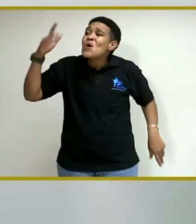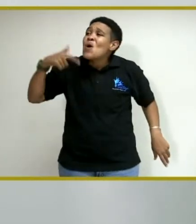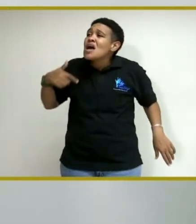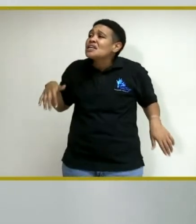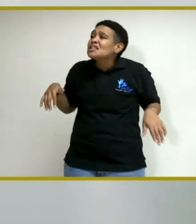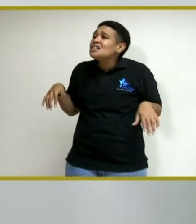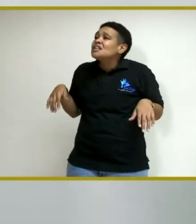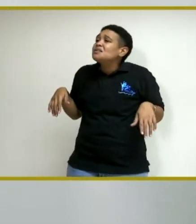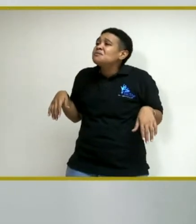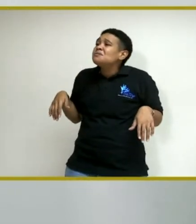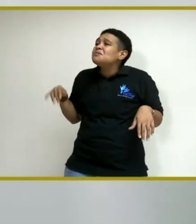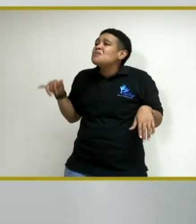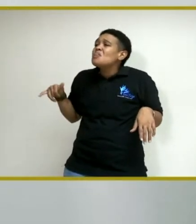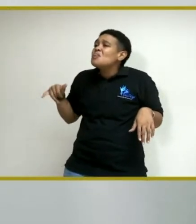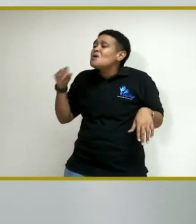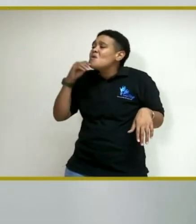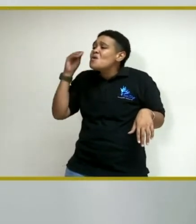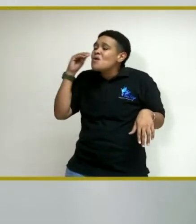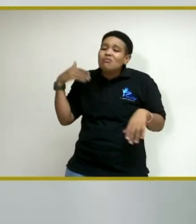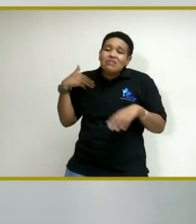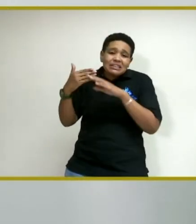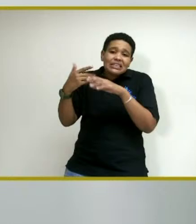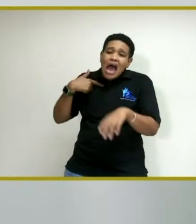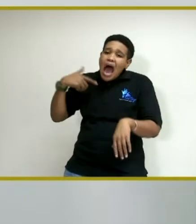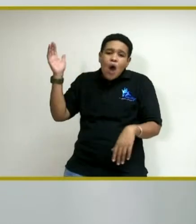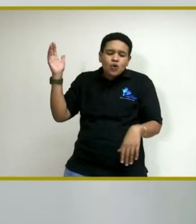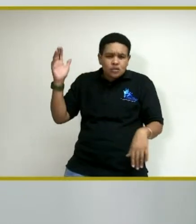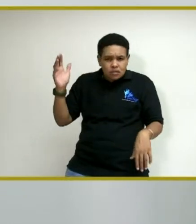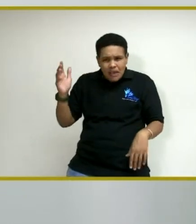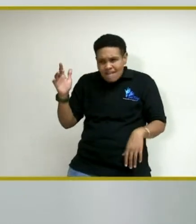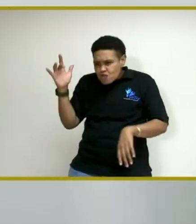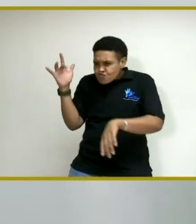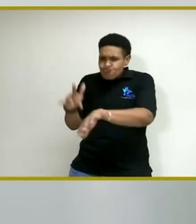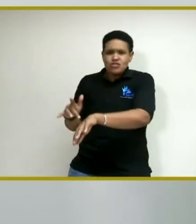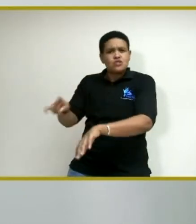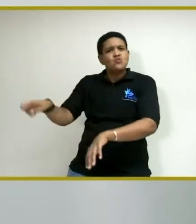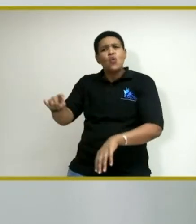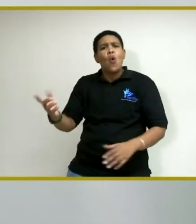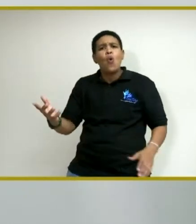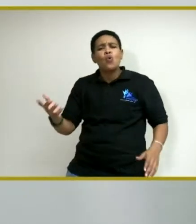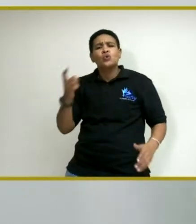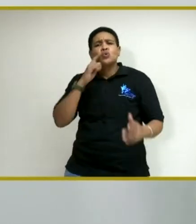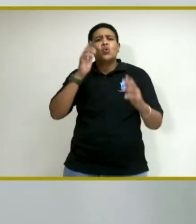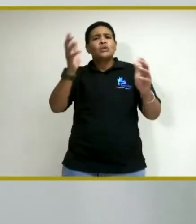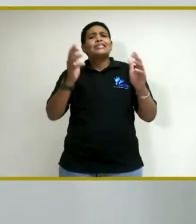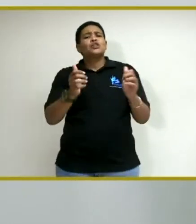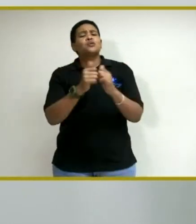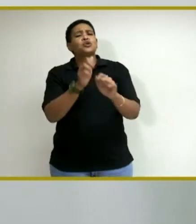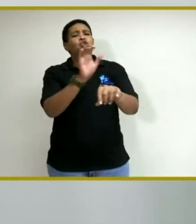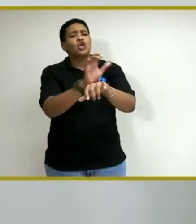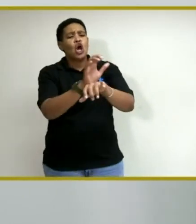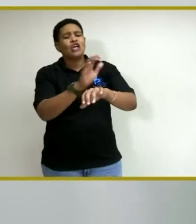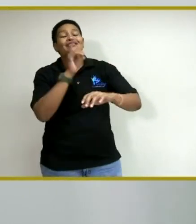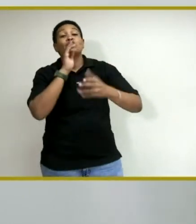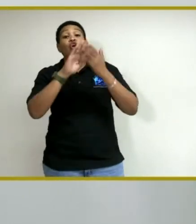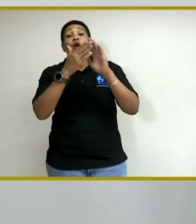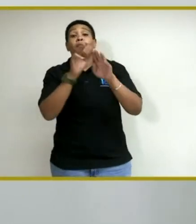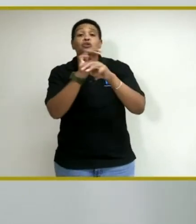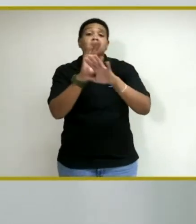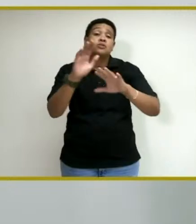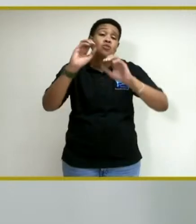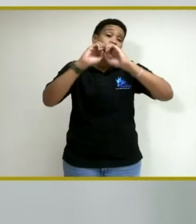restrictions. And so the dialogue with the churches, with the community-based organizations, with the elected